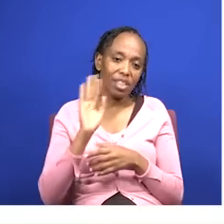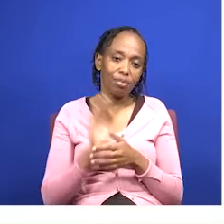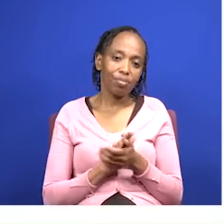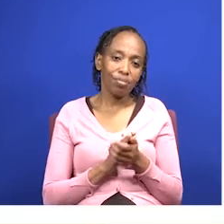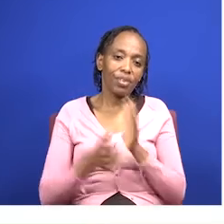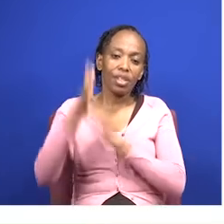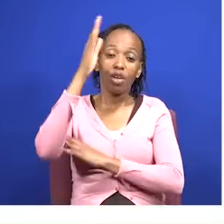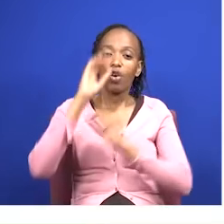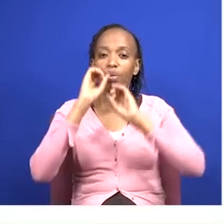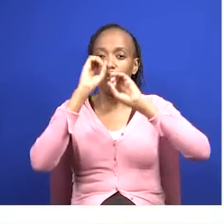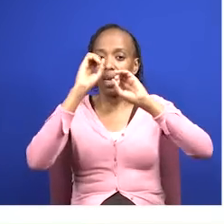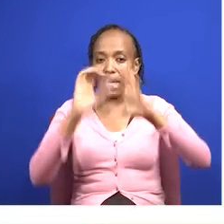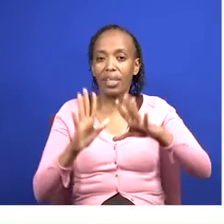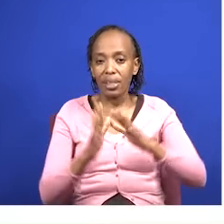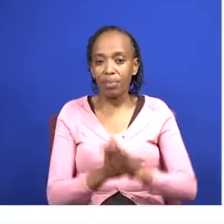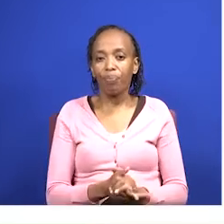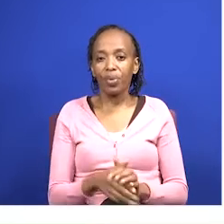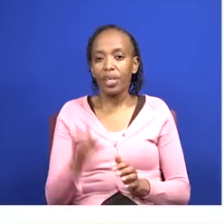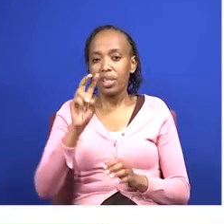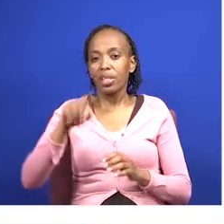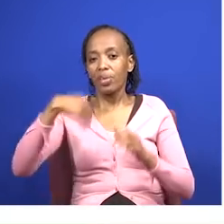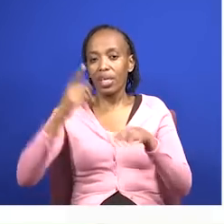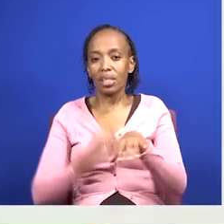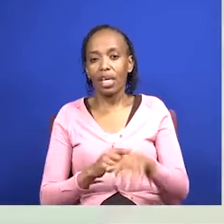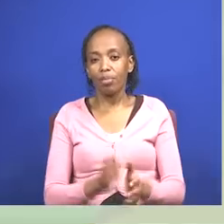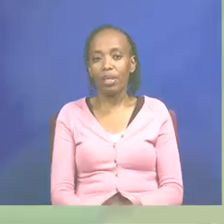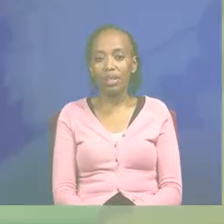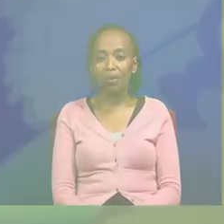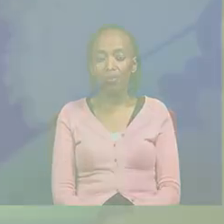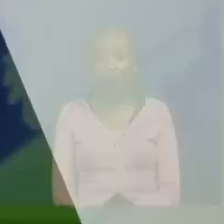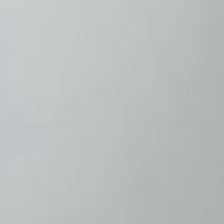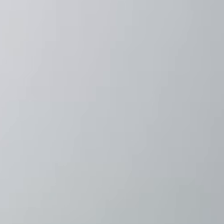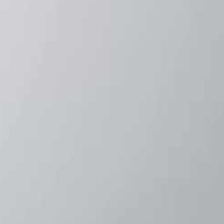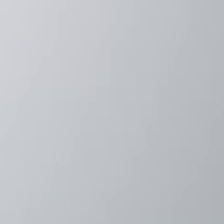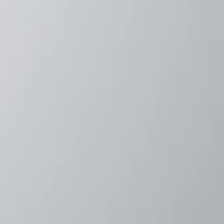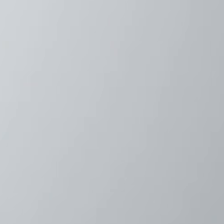is bye-bye. God bless. See you next time.